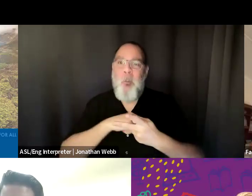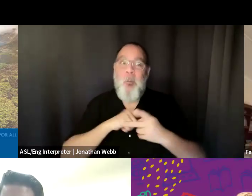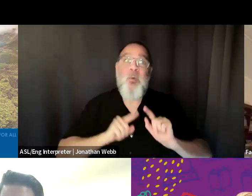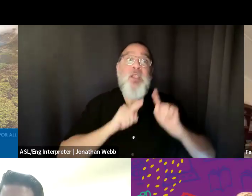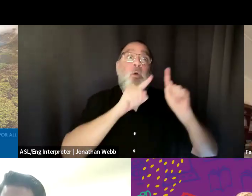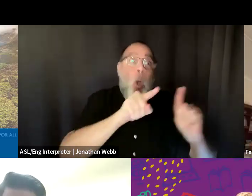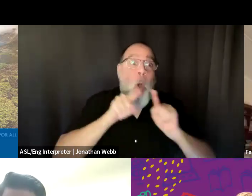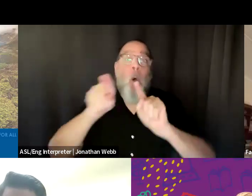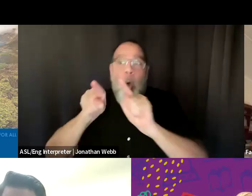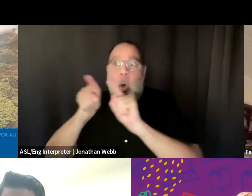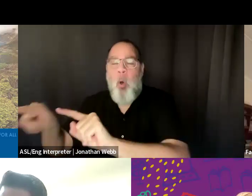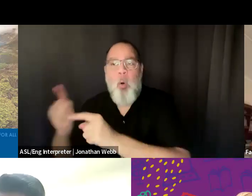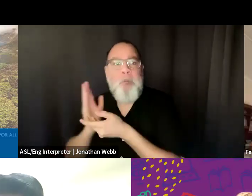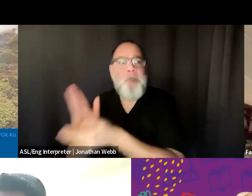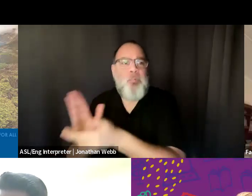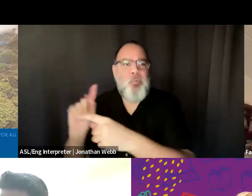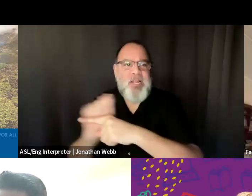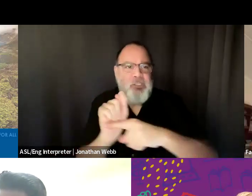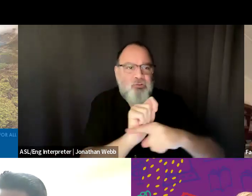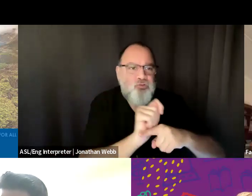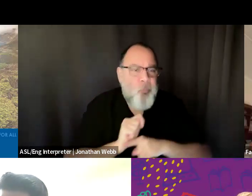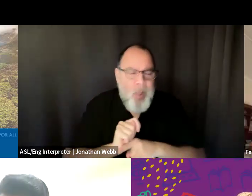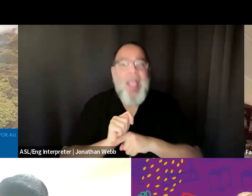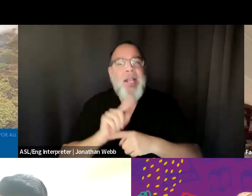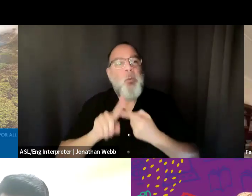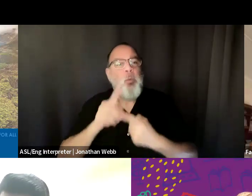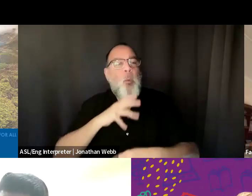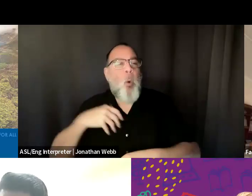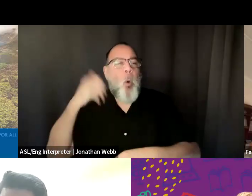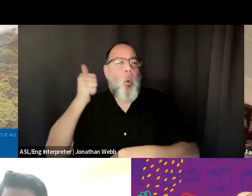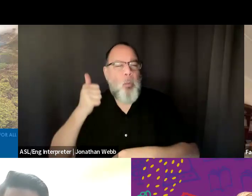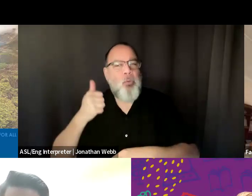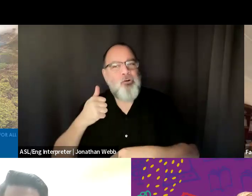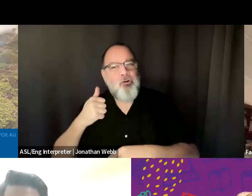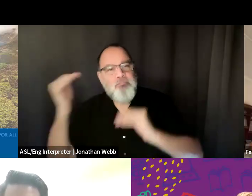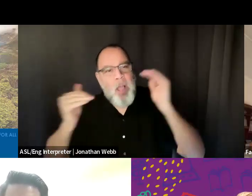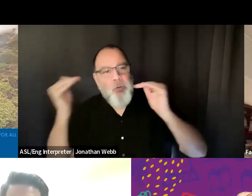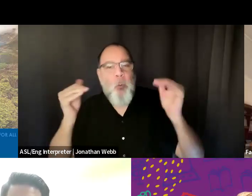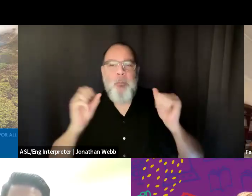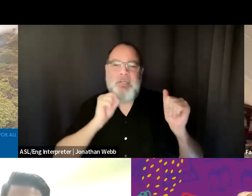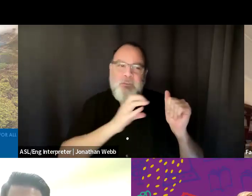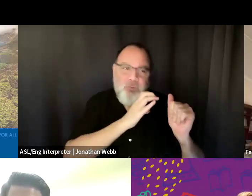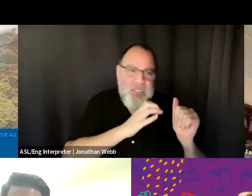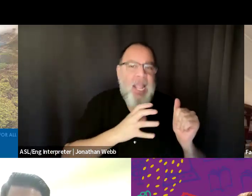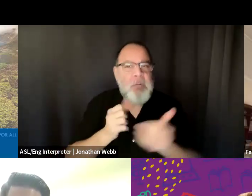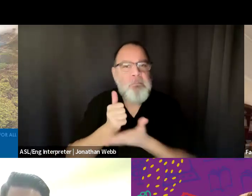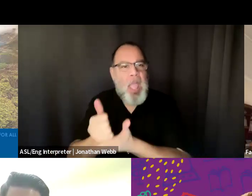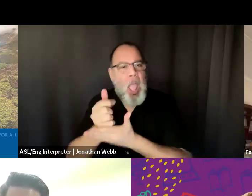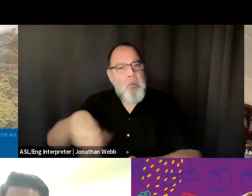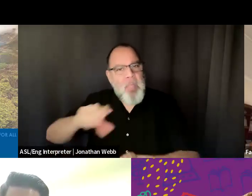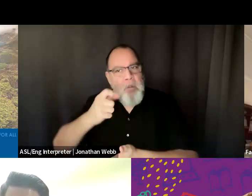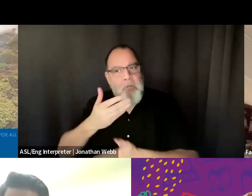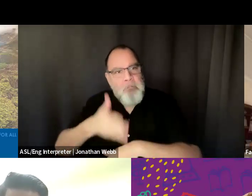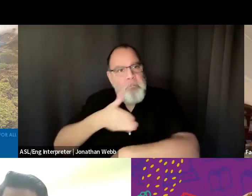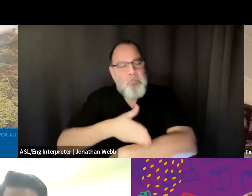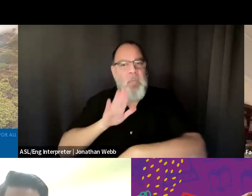are places where older adults tend to have the most struggle with digital literacy. Um,